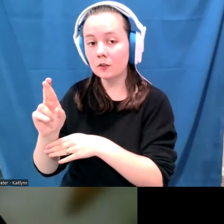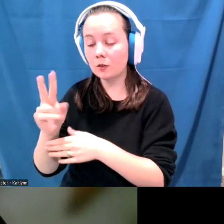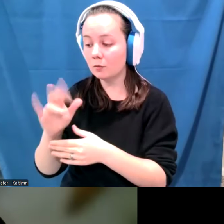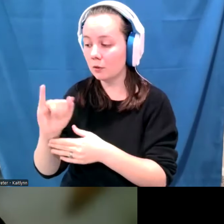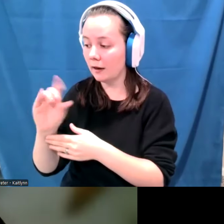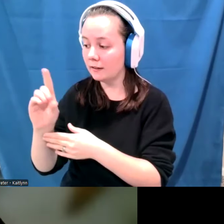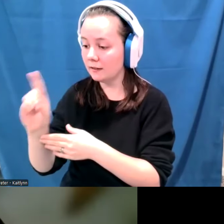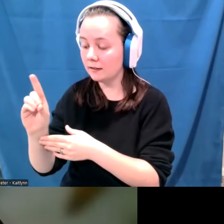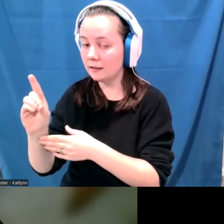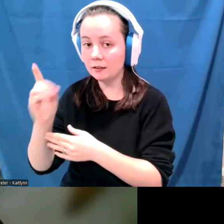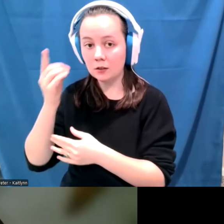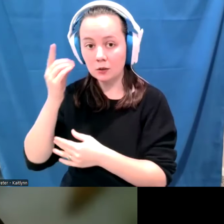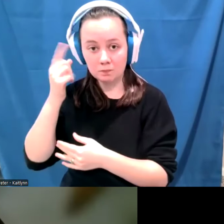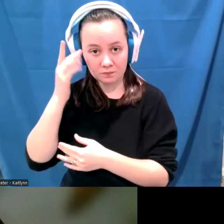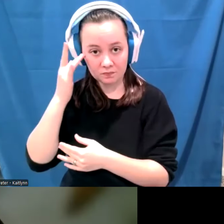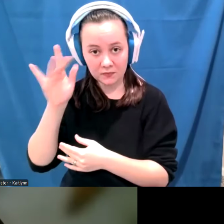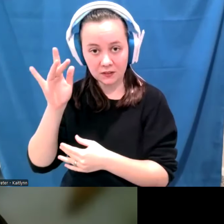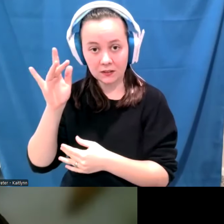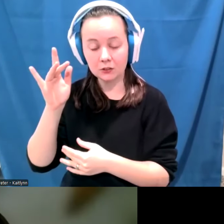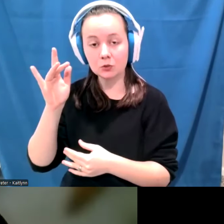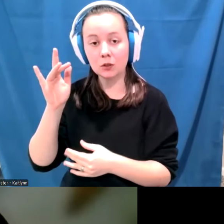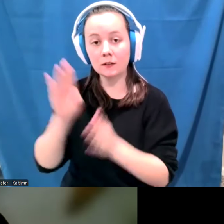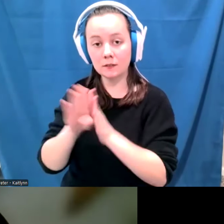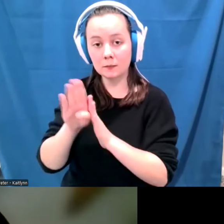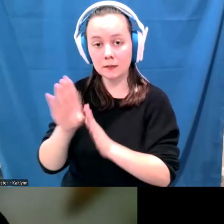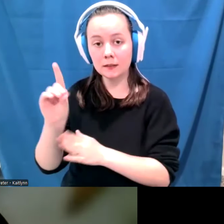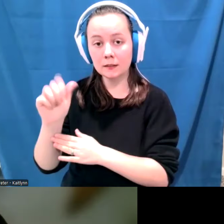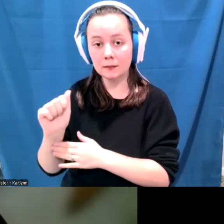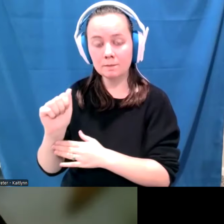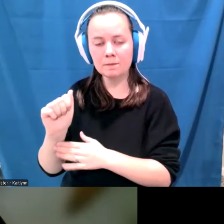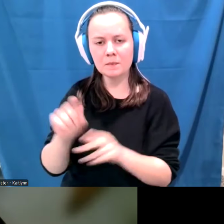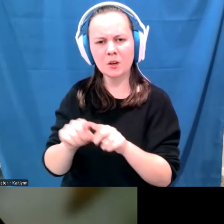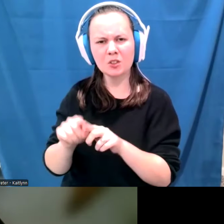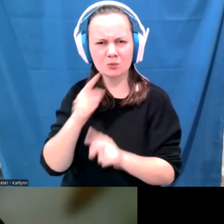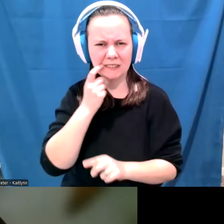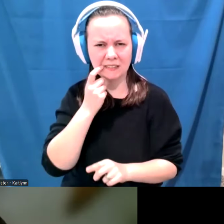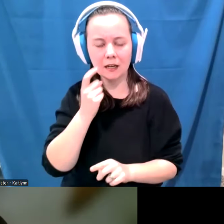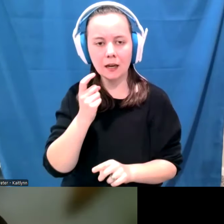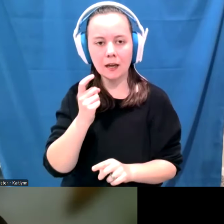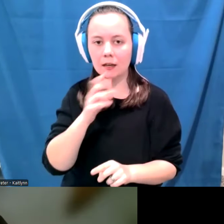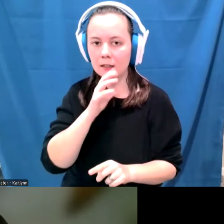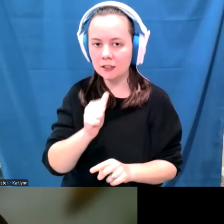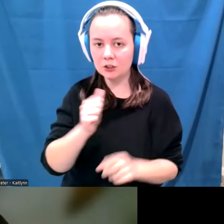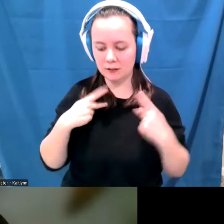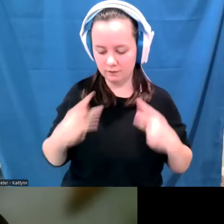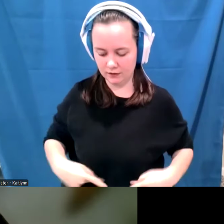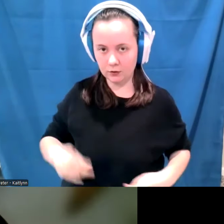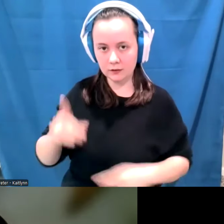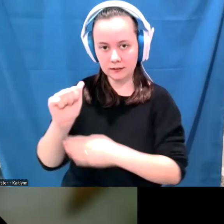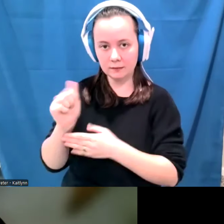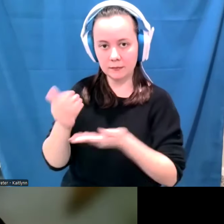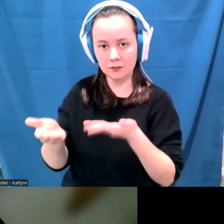developmental disabilities, and for aging and physical, more recently for aging and physical disability